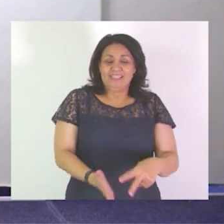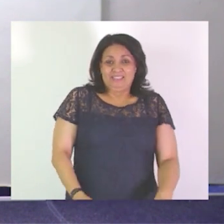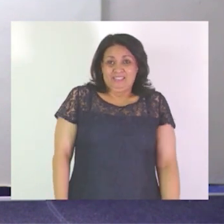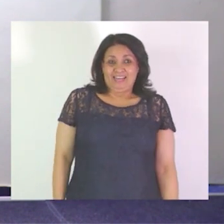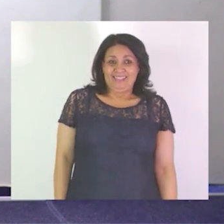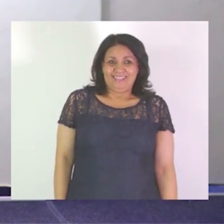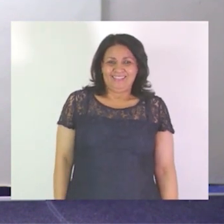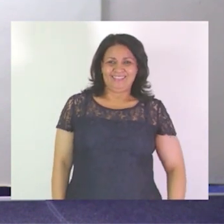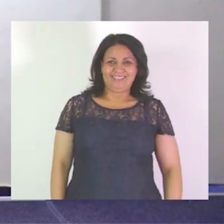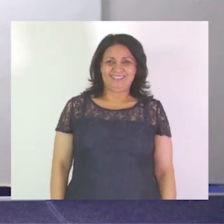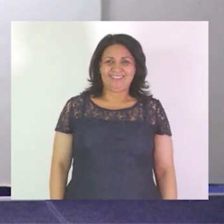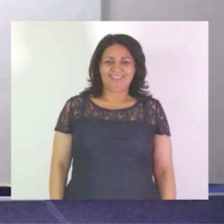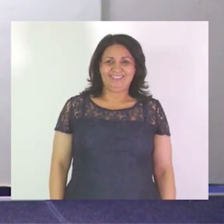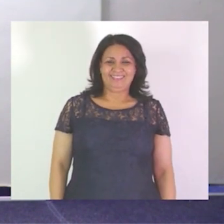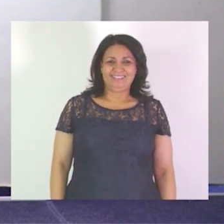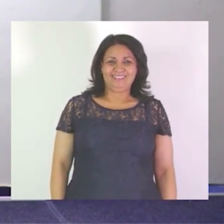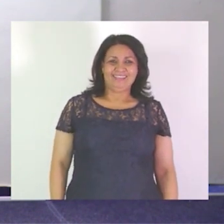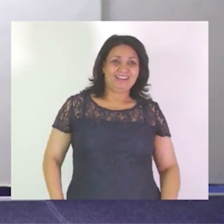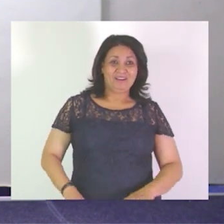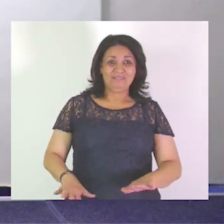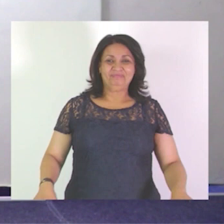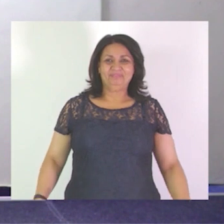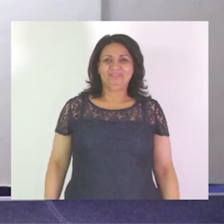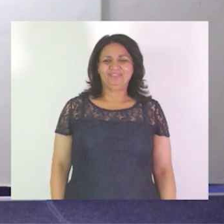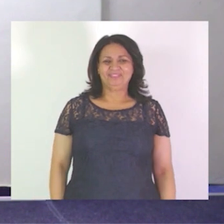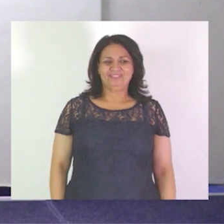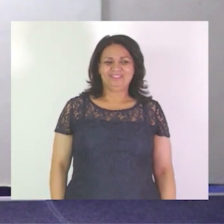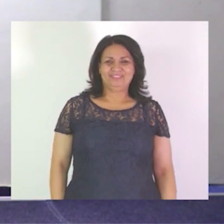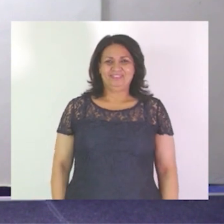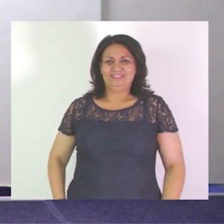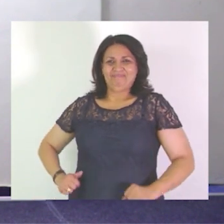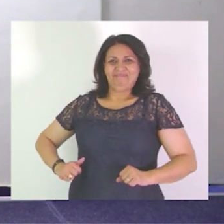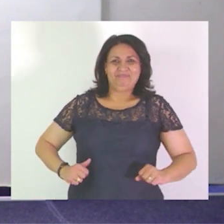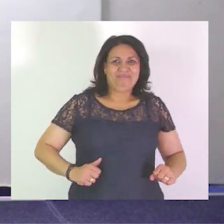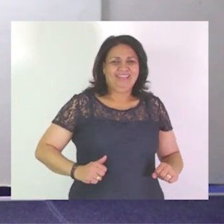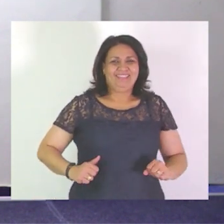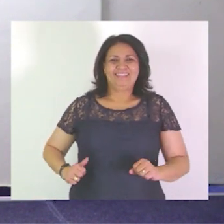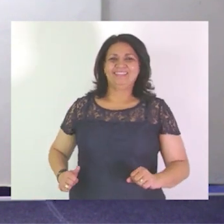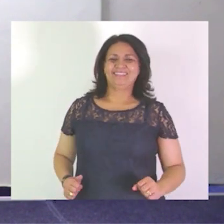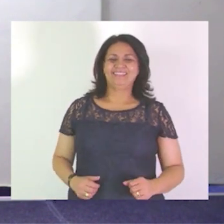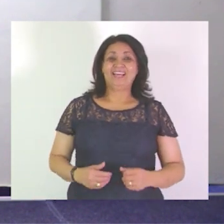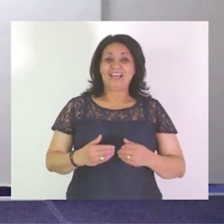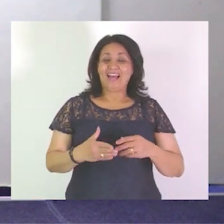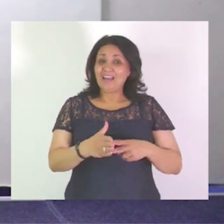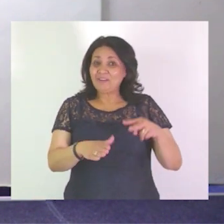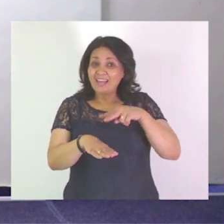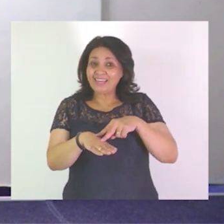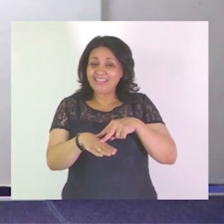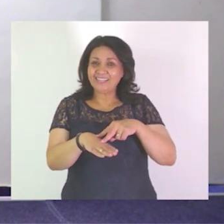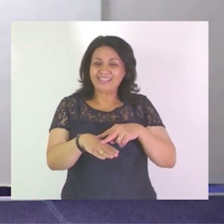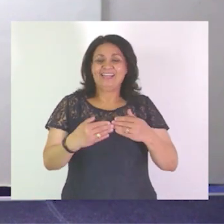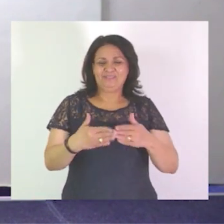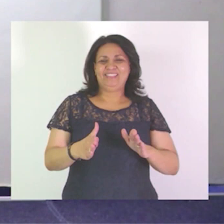somewhere. And make sure that you have lots of space to move around. Are we ready? Yes. Are you ready? Yes. Very